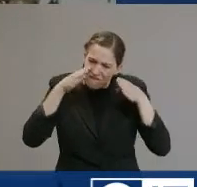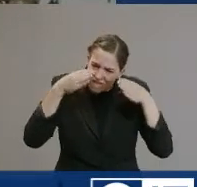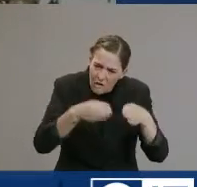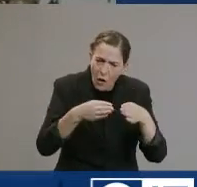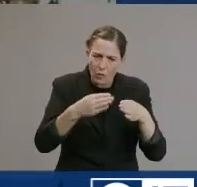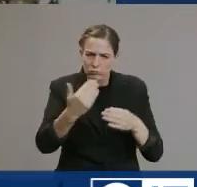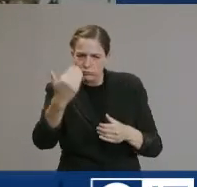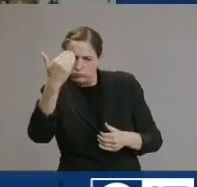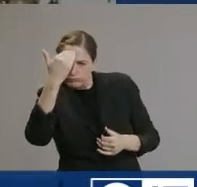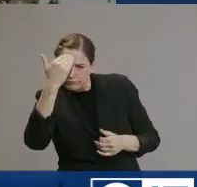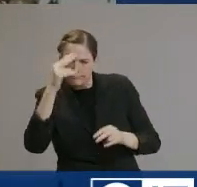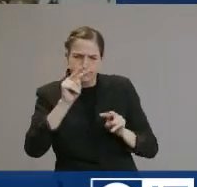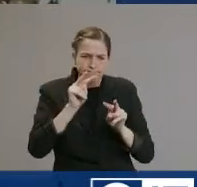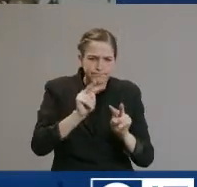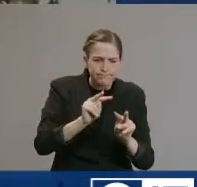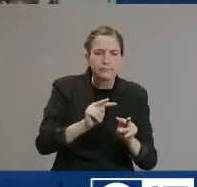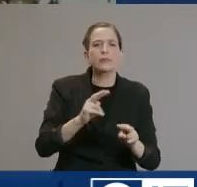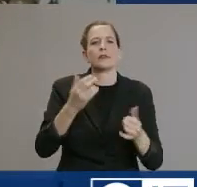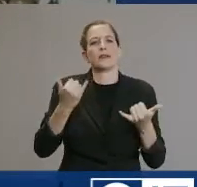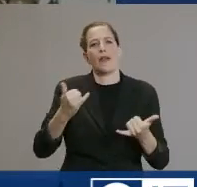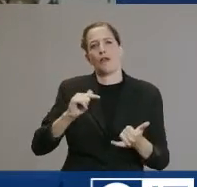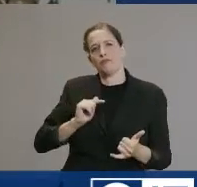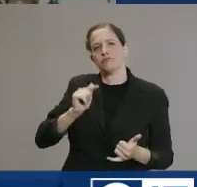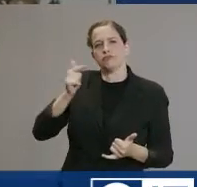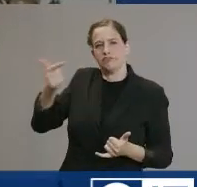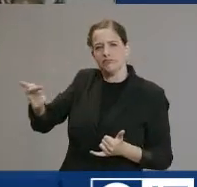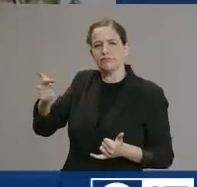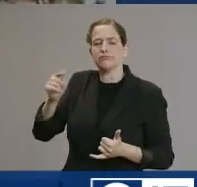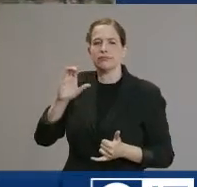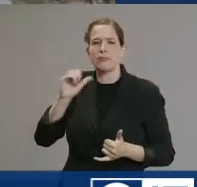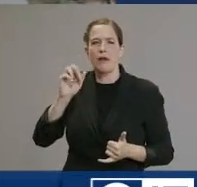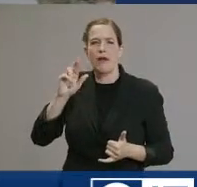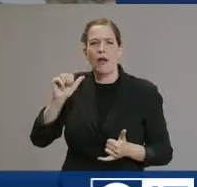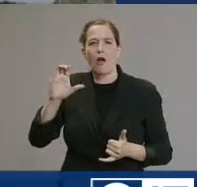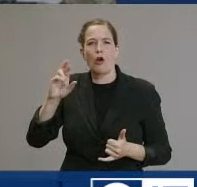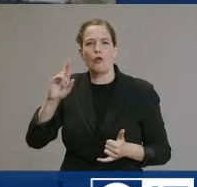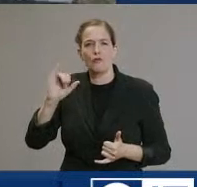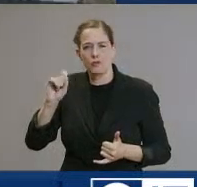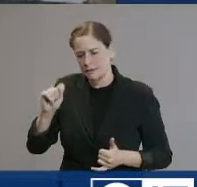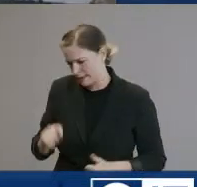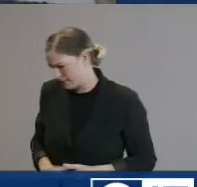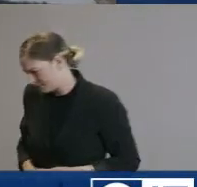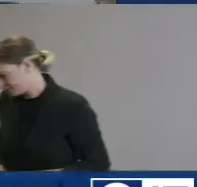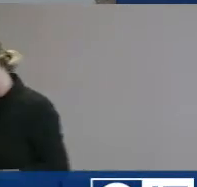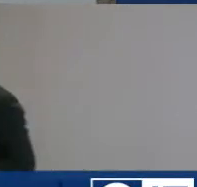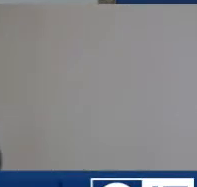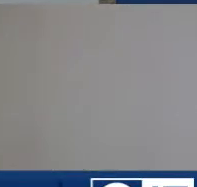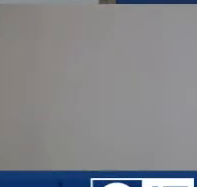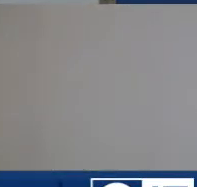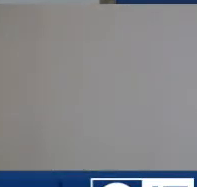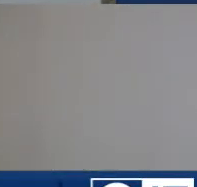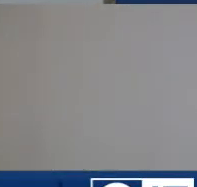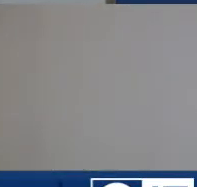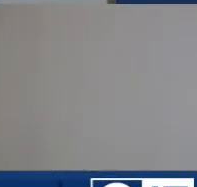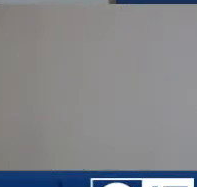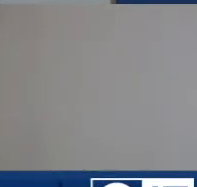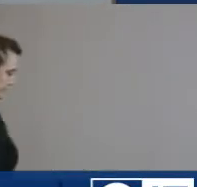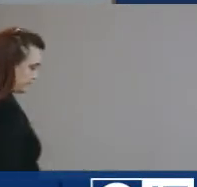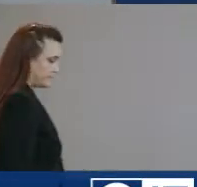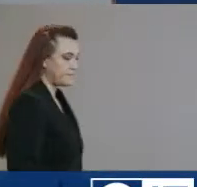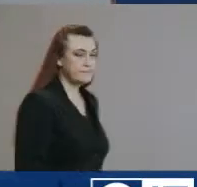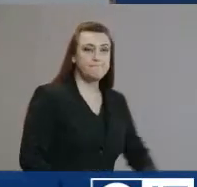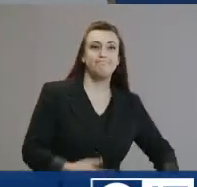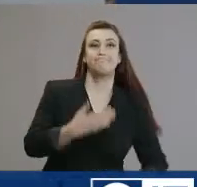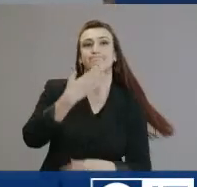I want to turn it over to Dr. Kara Christ, who will give us an update. Thank you, Governor. So we've been